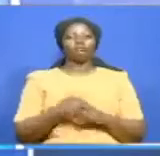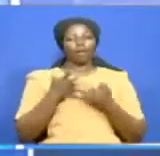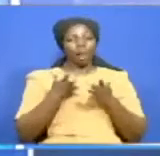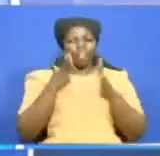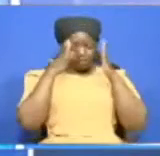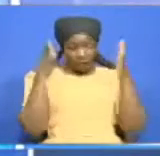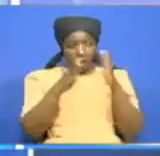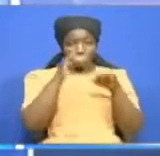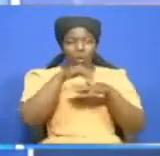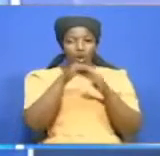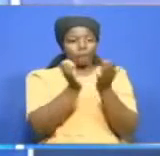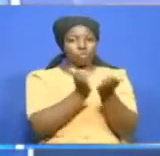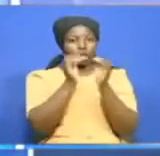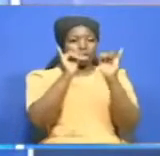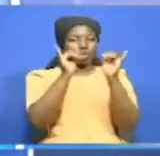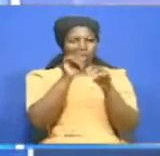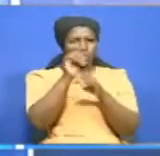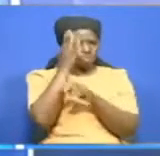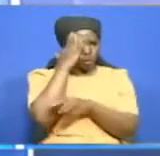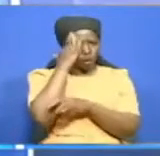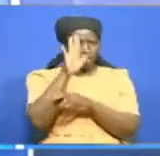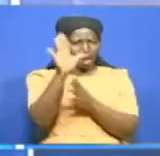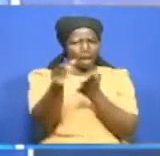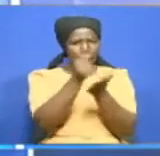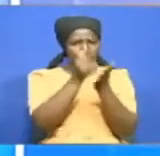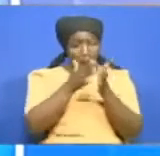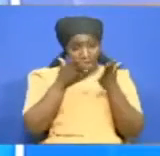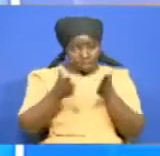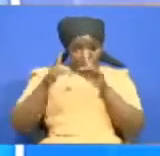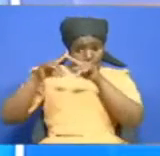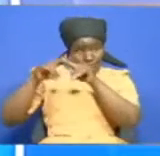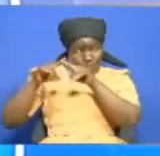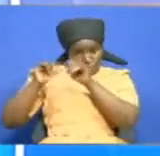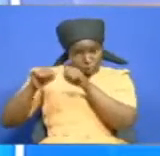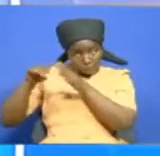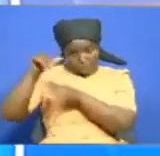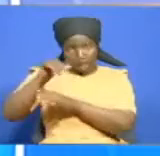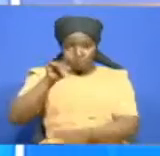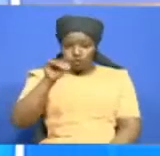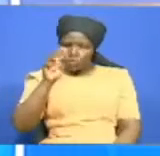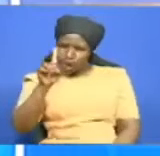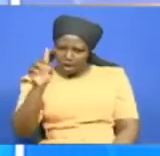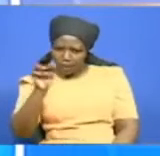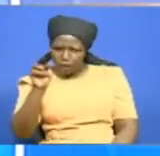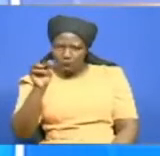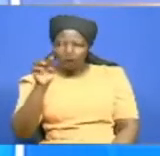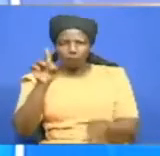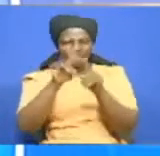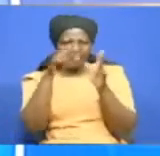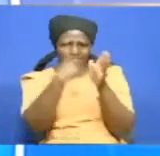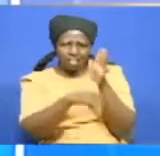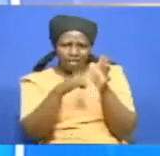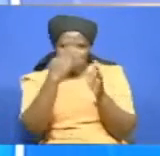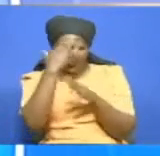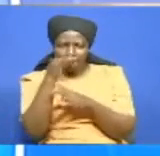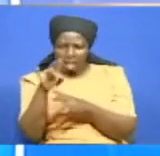Now, focusing on matters business, that did you know that your employer is now liable to pay you 1 million shillings as a fine for